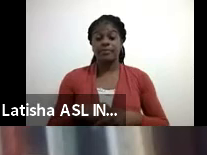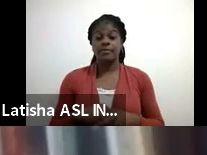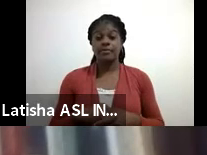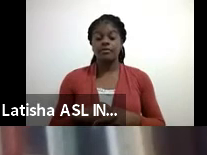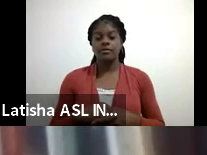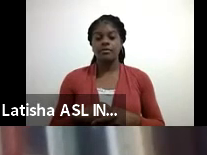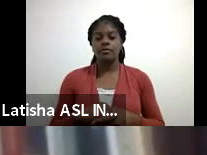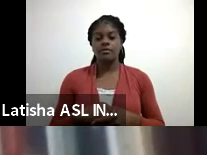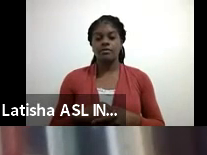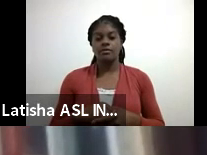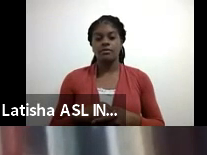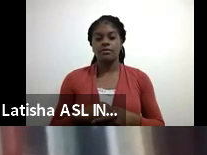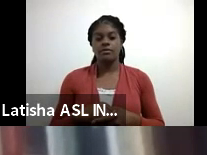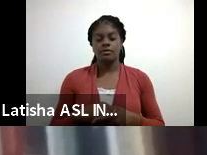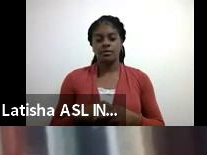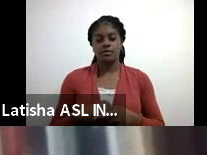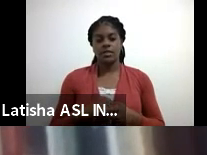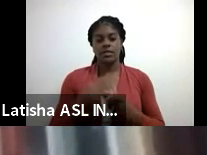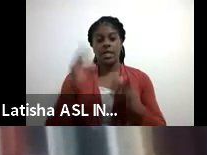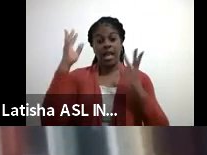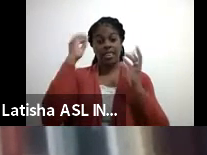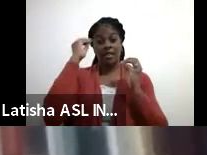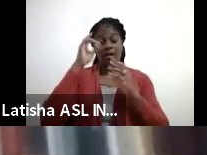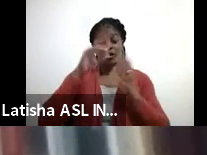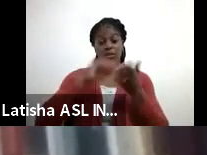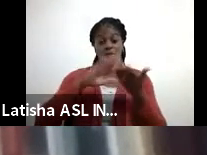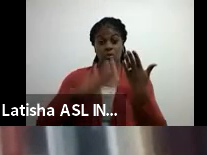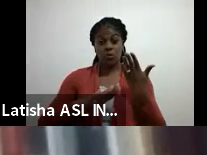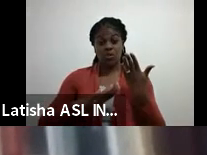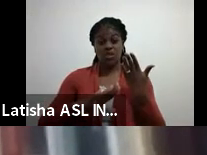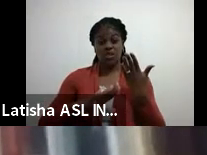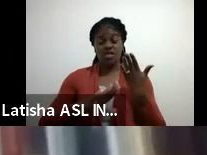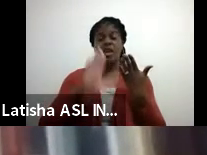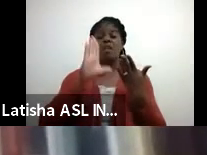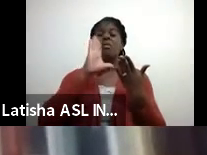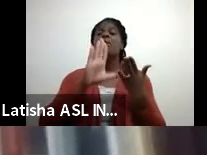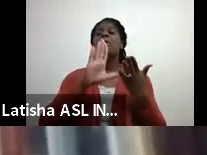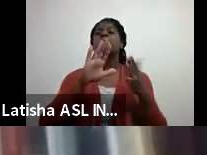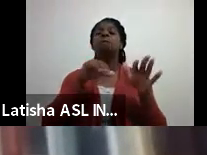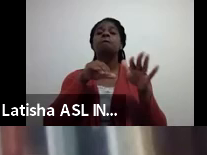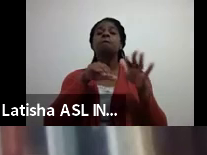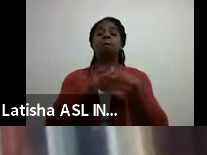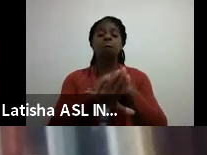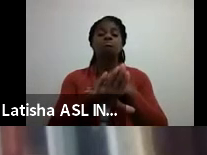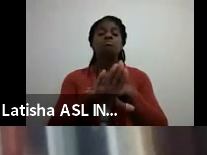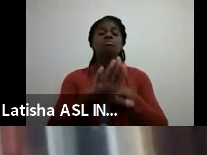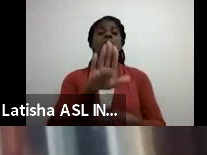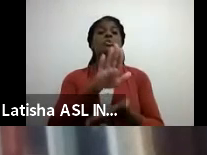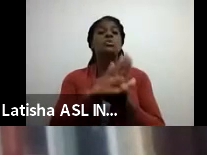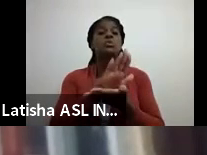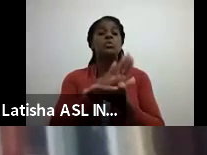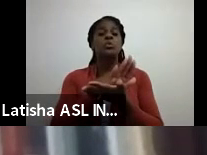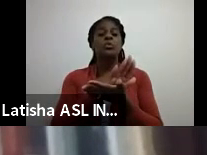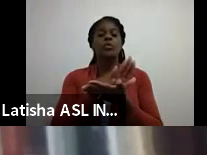think about a student that would come in into the school and maybe